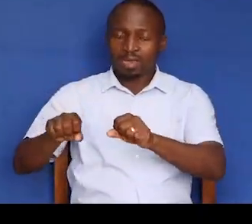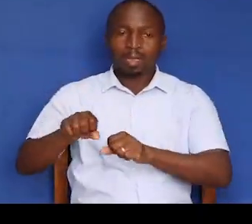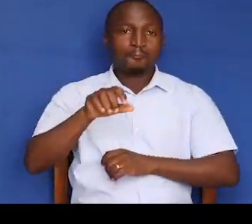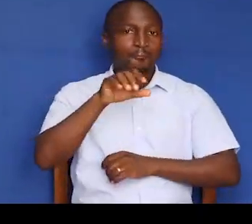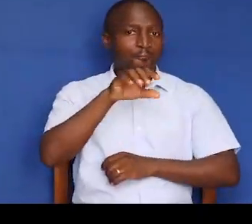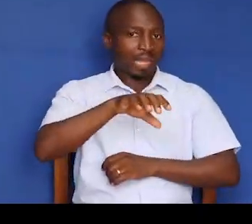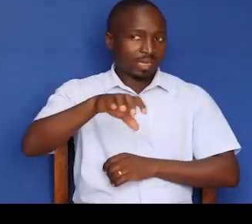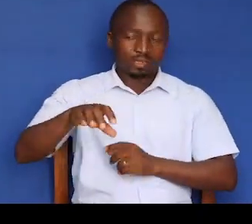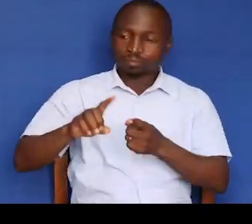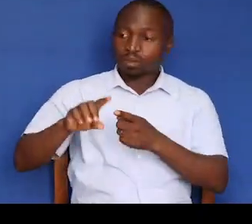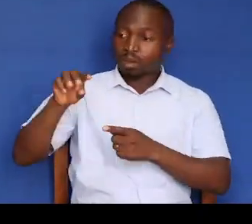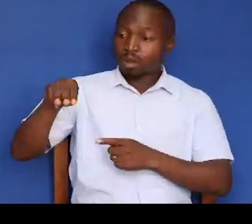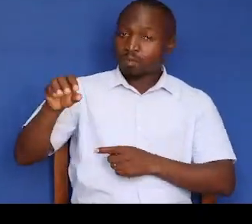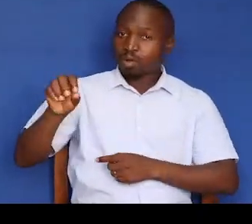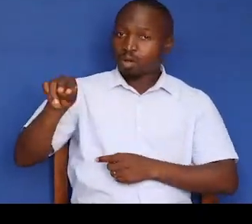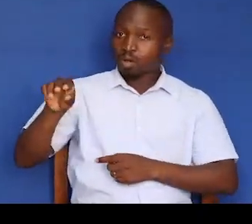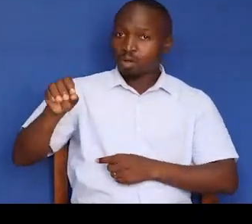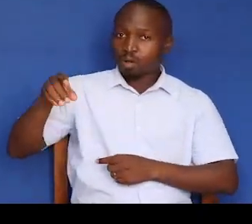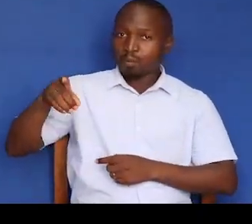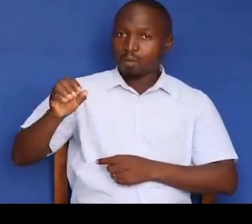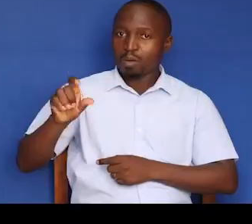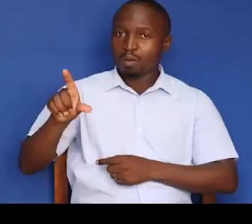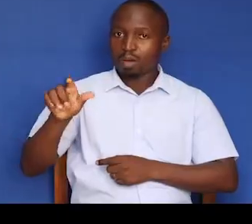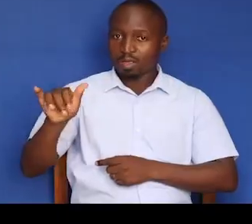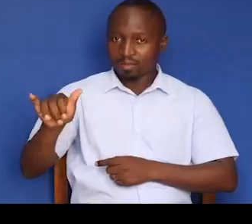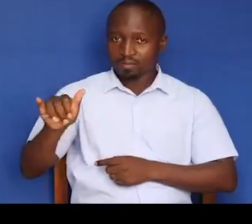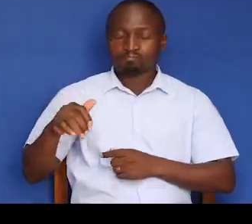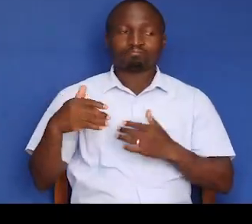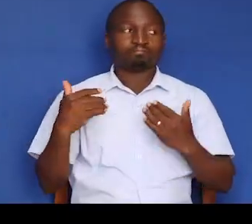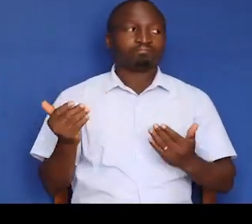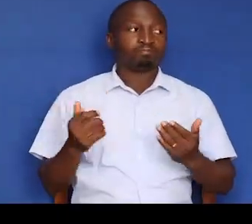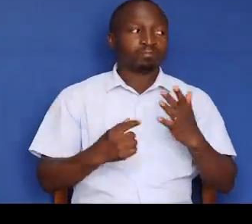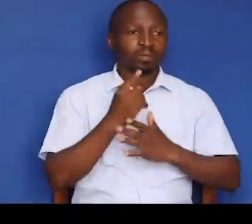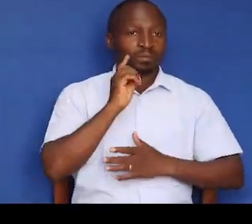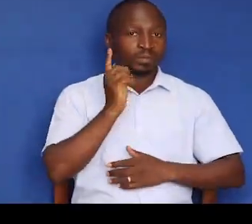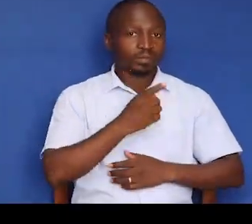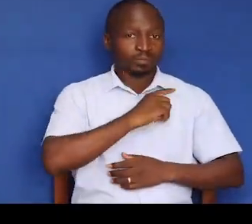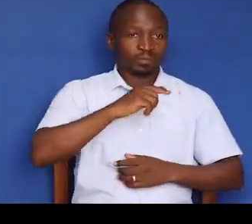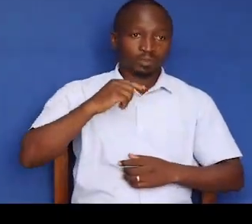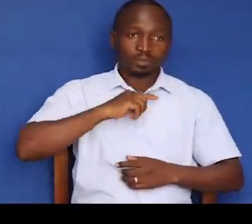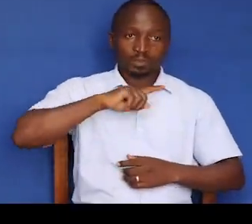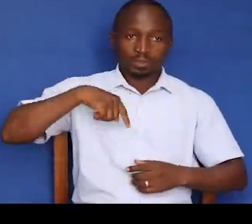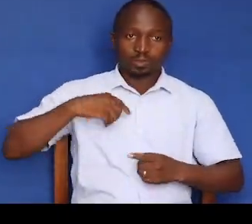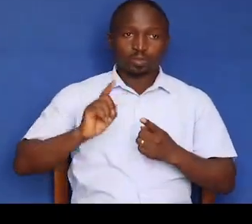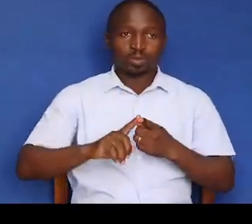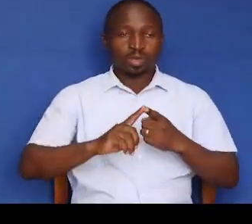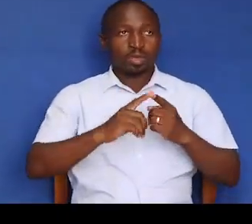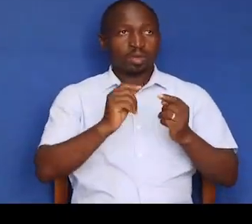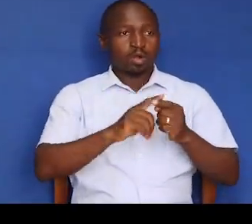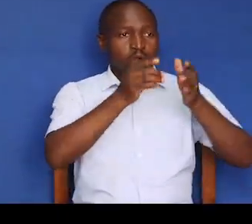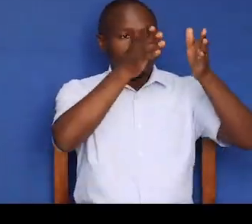From our answers, we have total revenue column, we